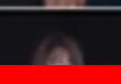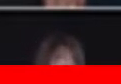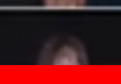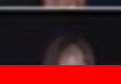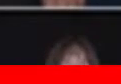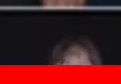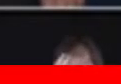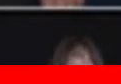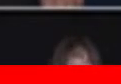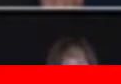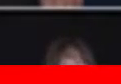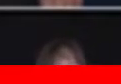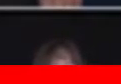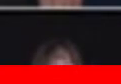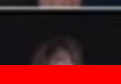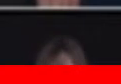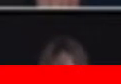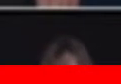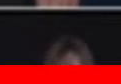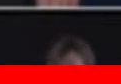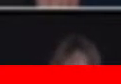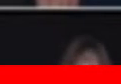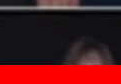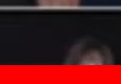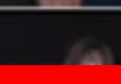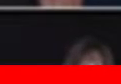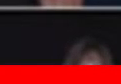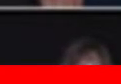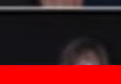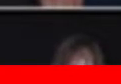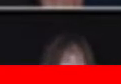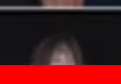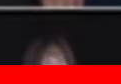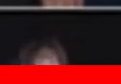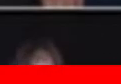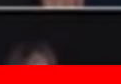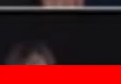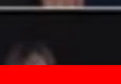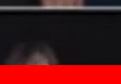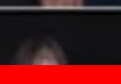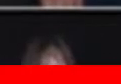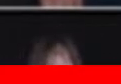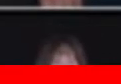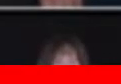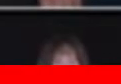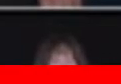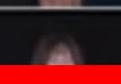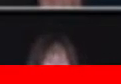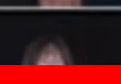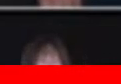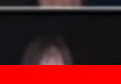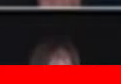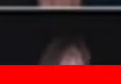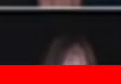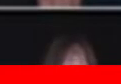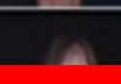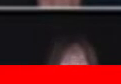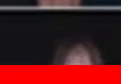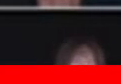10 people. Retail stores providing non-essential services in shopping malls can operate through pickup or